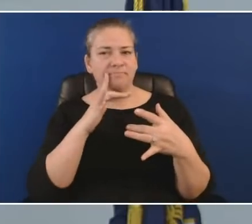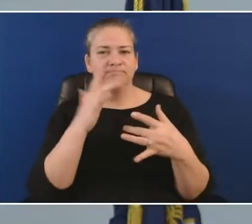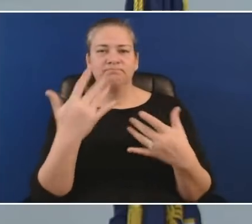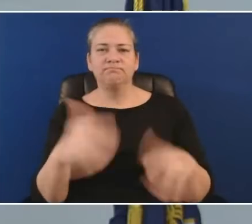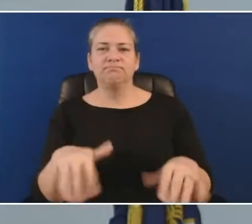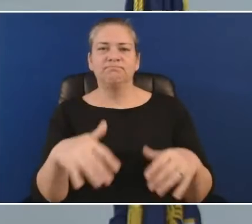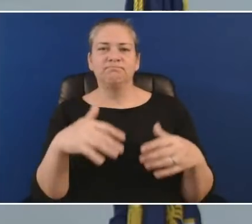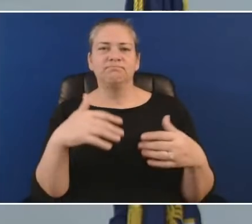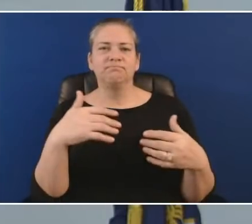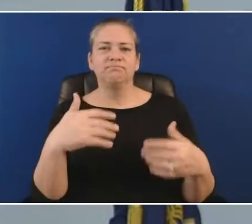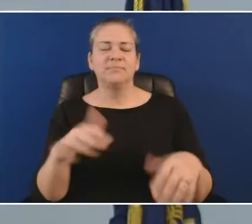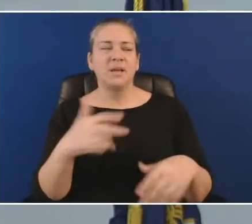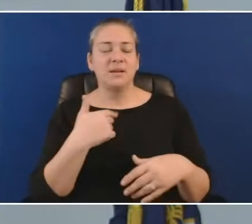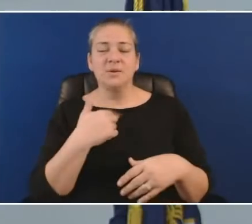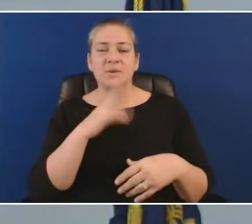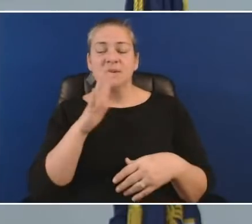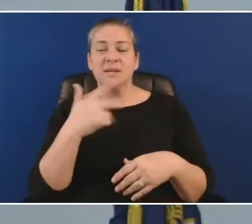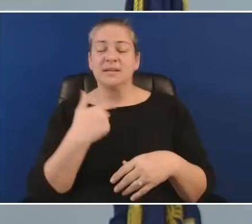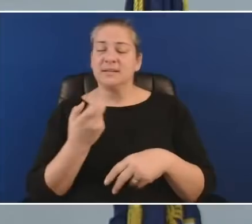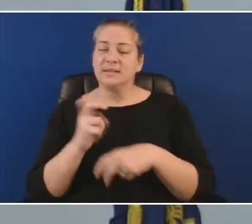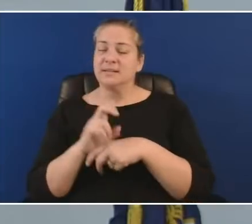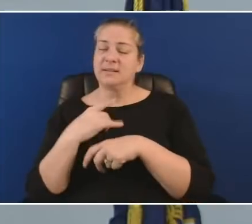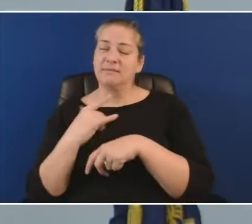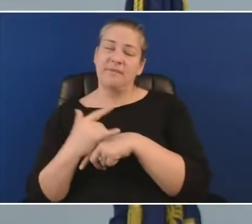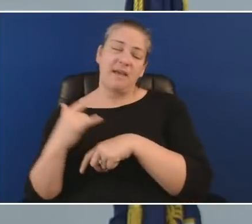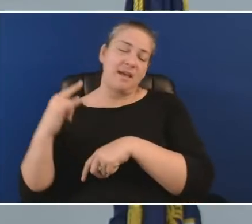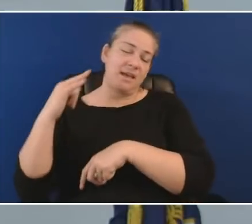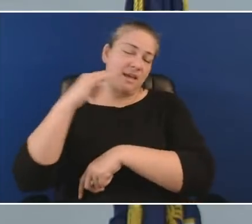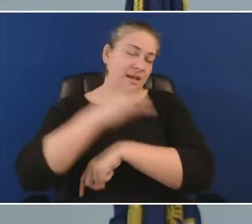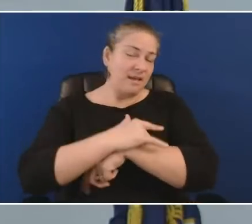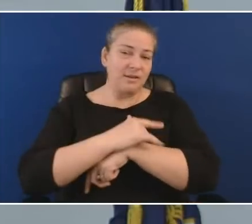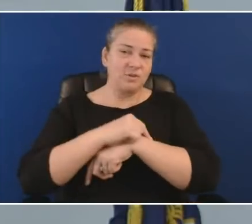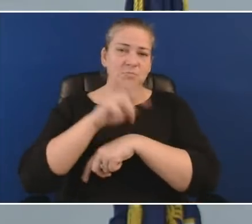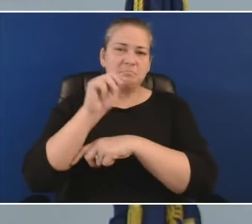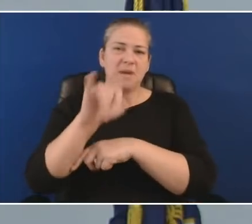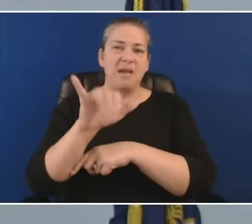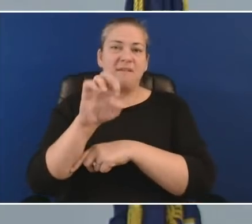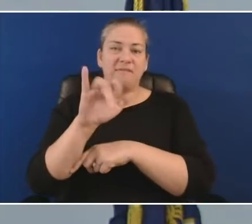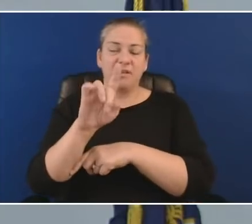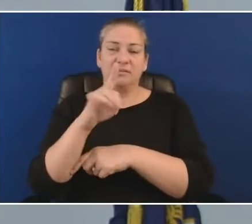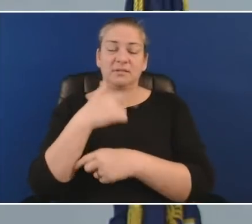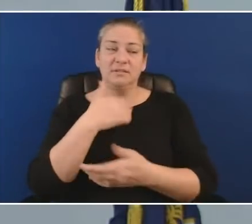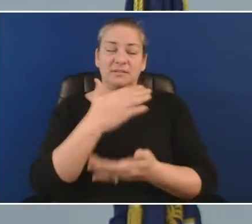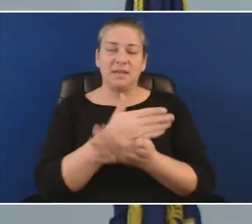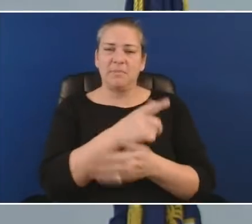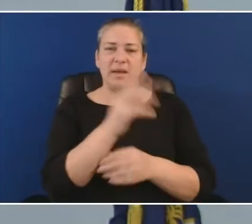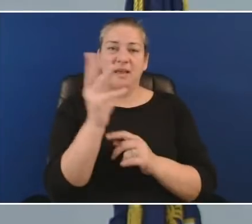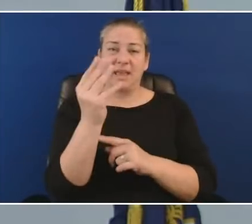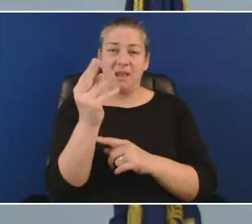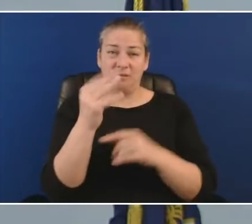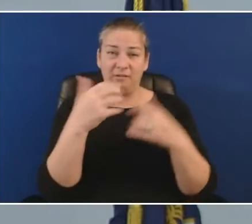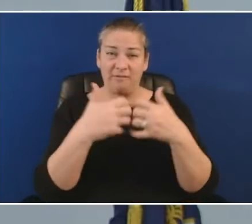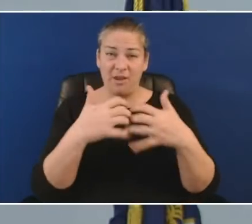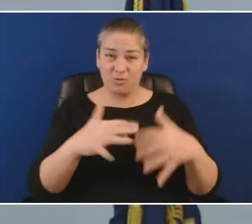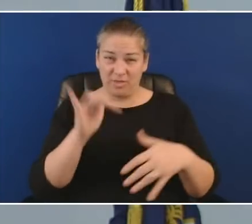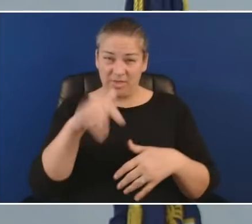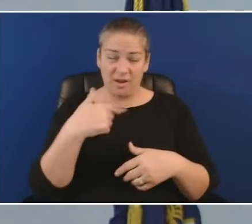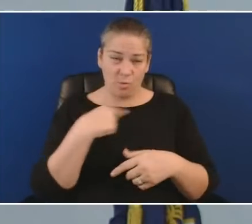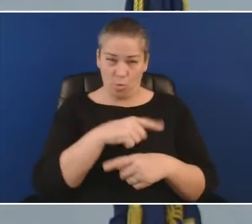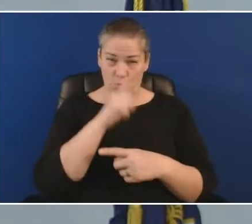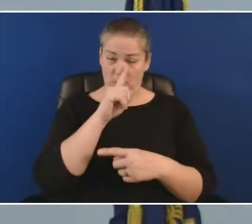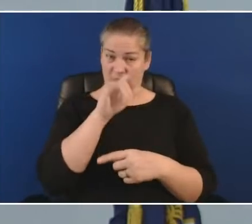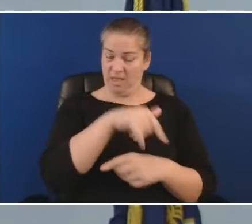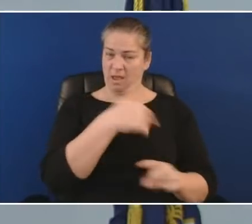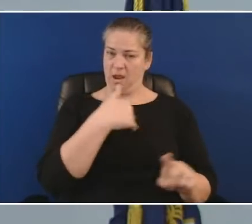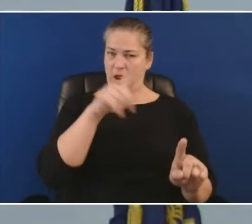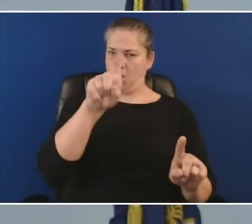Mayfield. My first stop was that candle factory. 110 people working in it at the time the storm